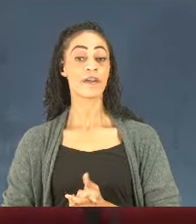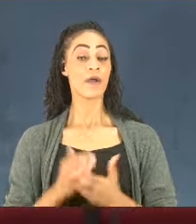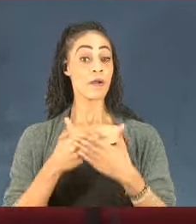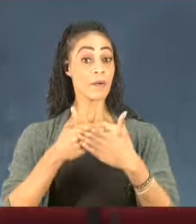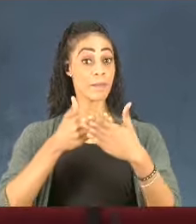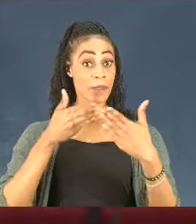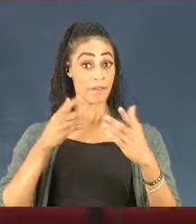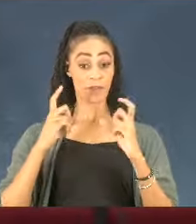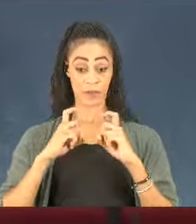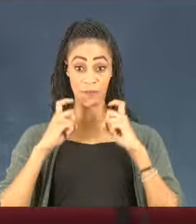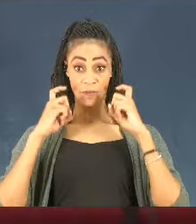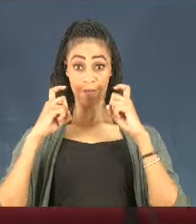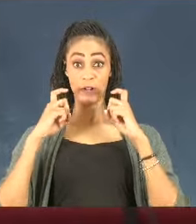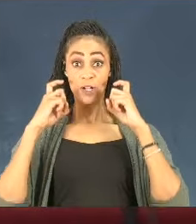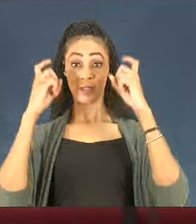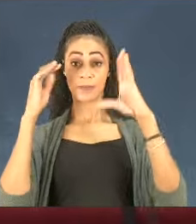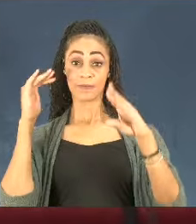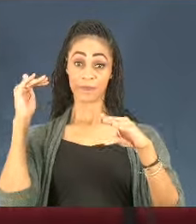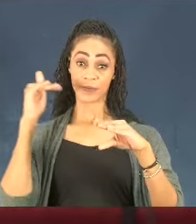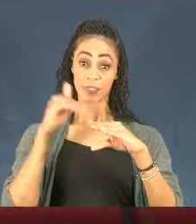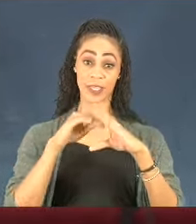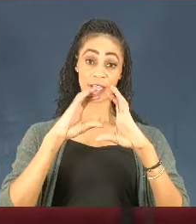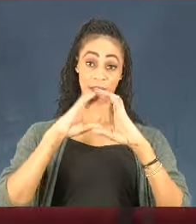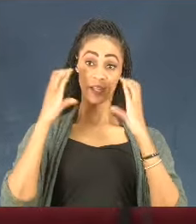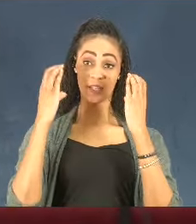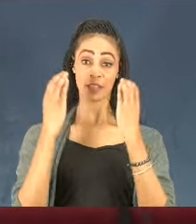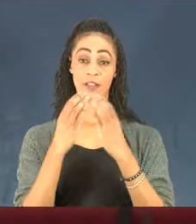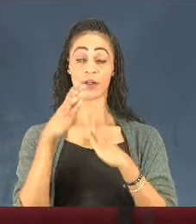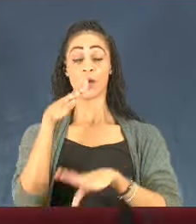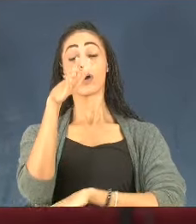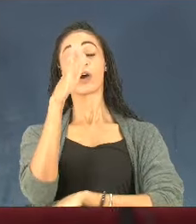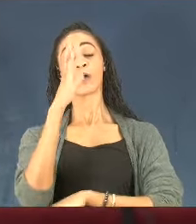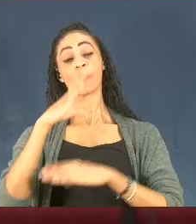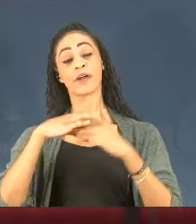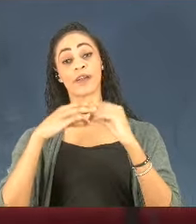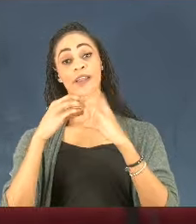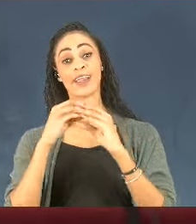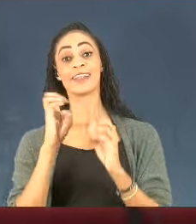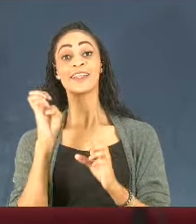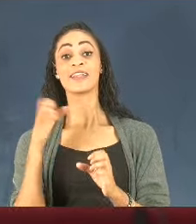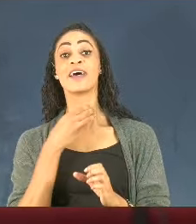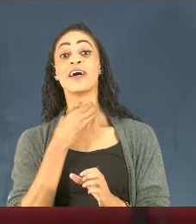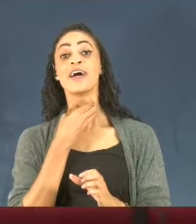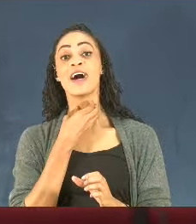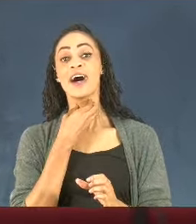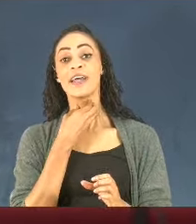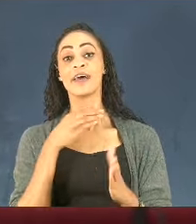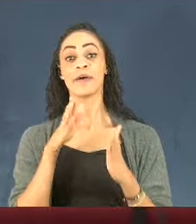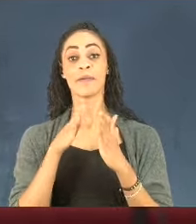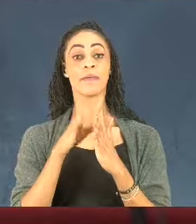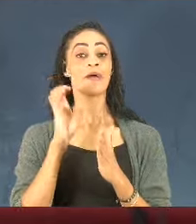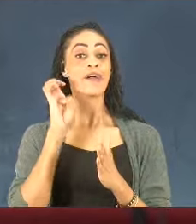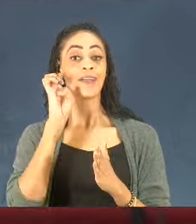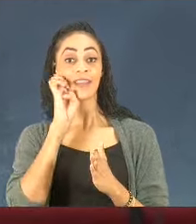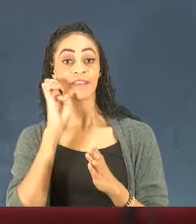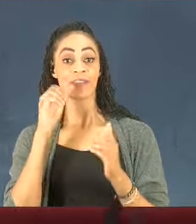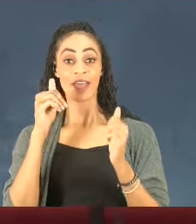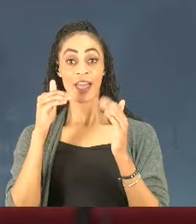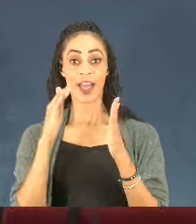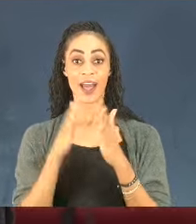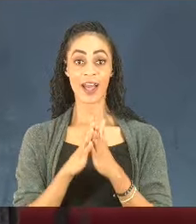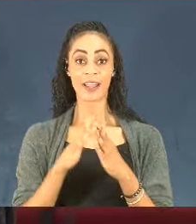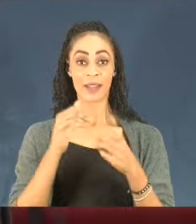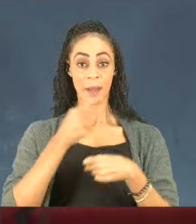entered the world, God creates Adam and Eve and puts them to work. He puts them to work the